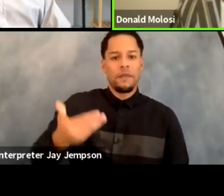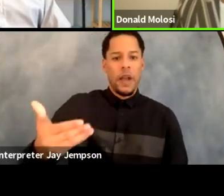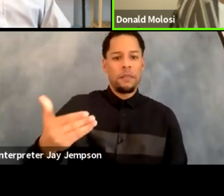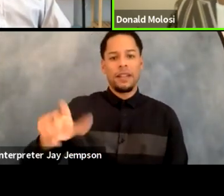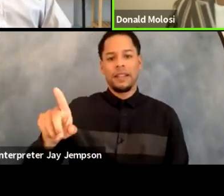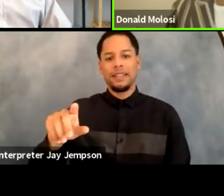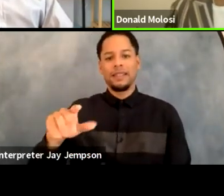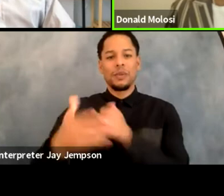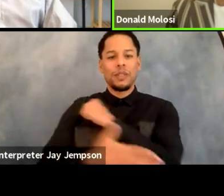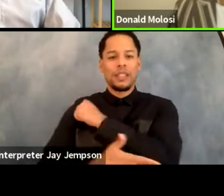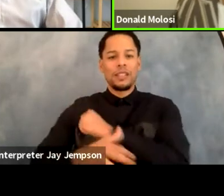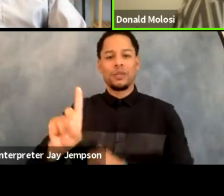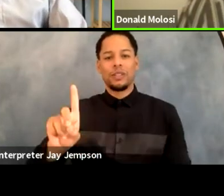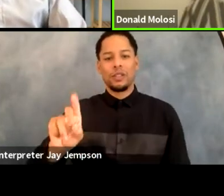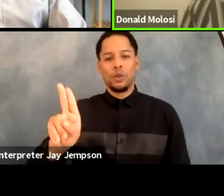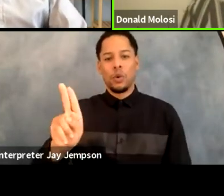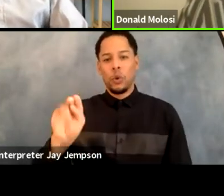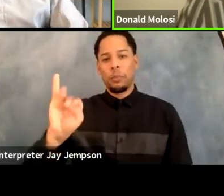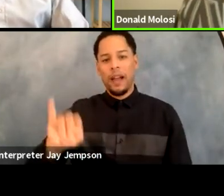also.